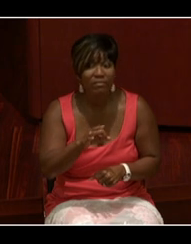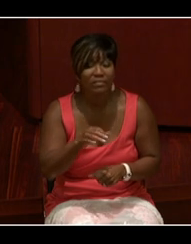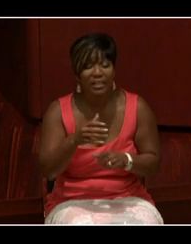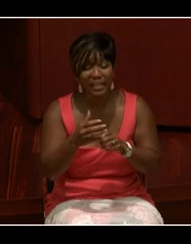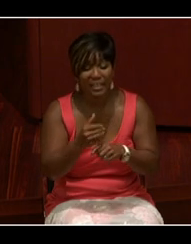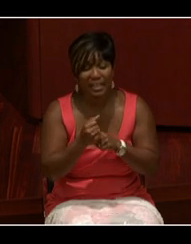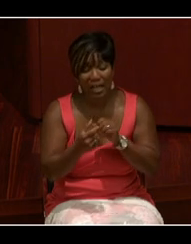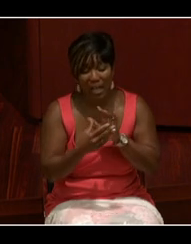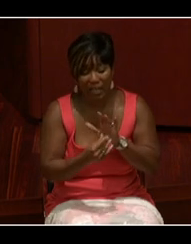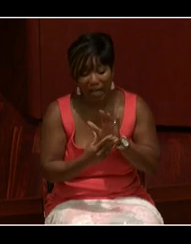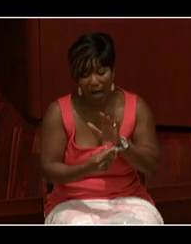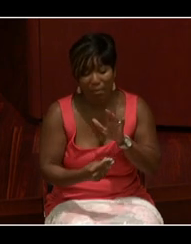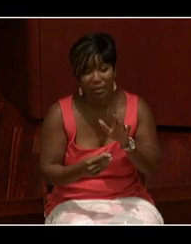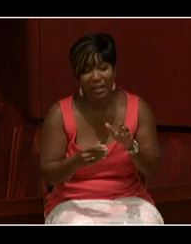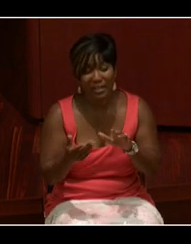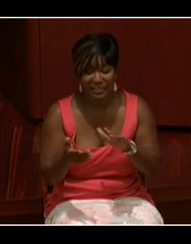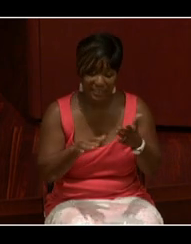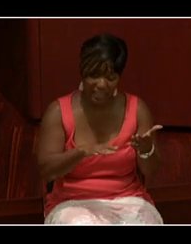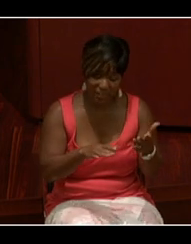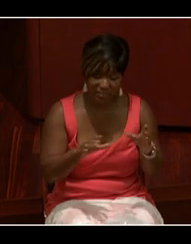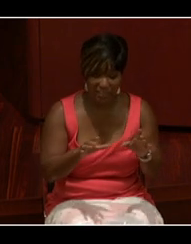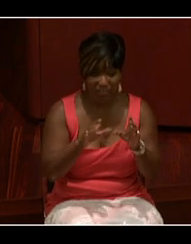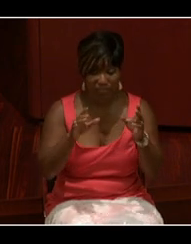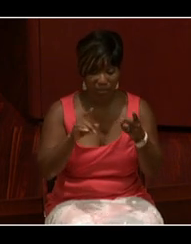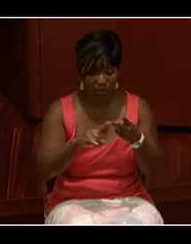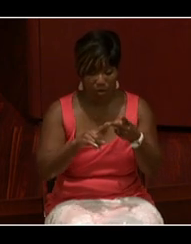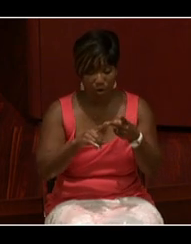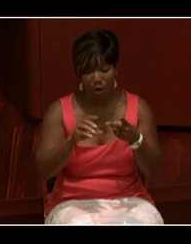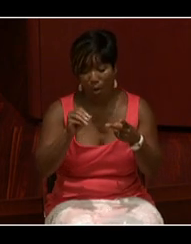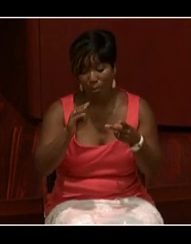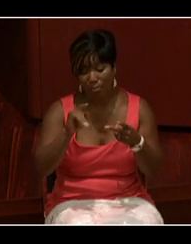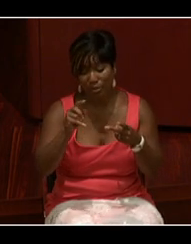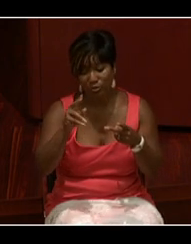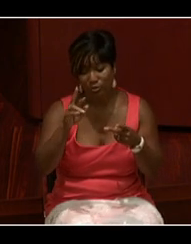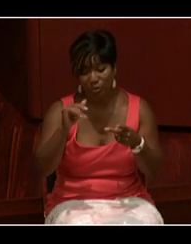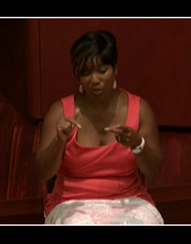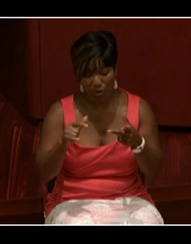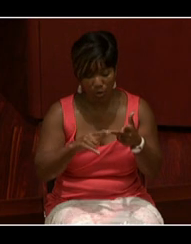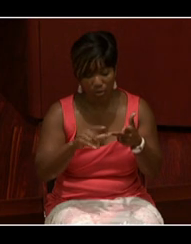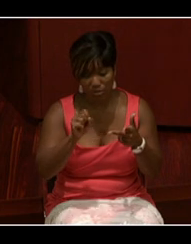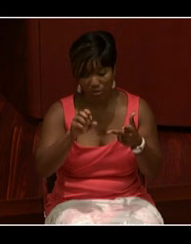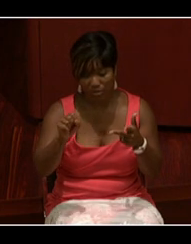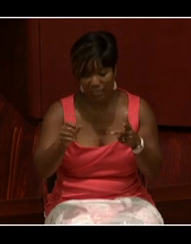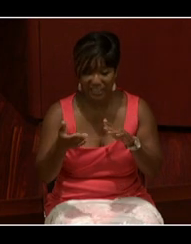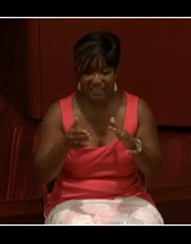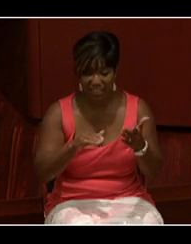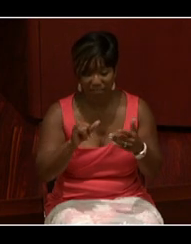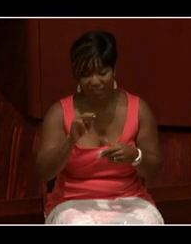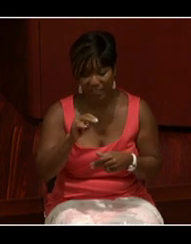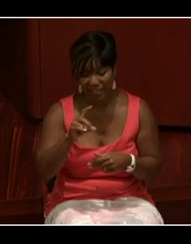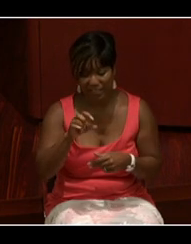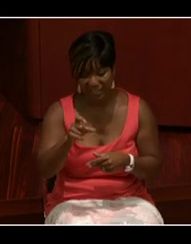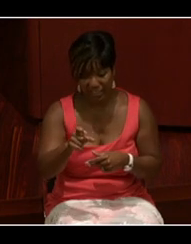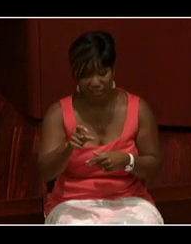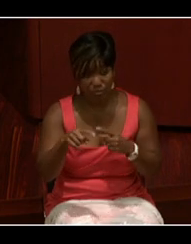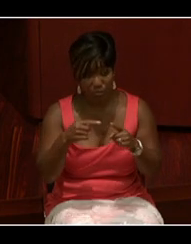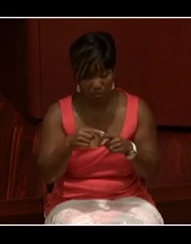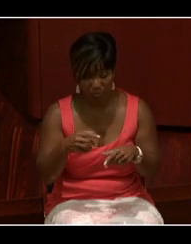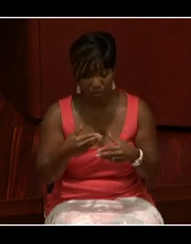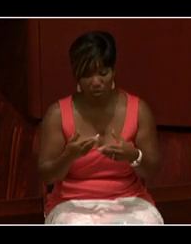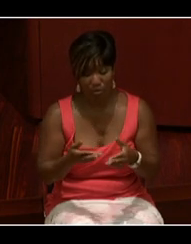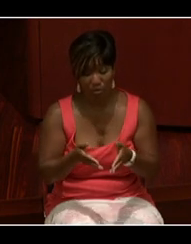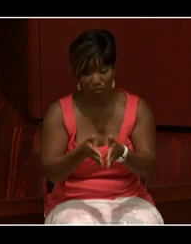of a death certificate or obituary or Social Security death index is provided with a request. The